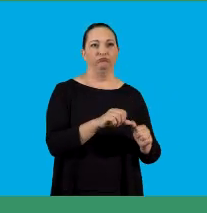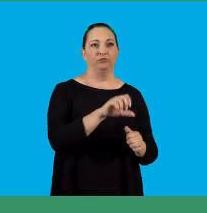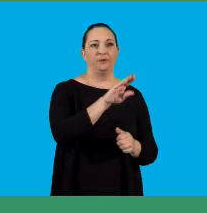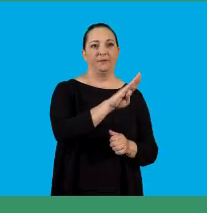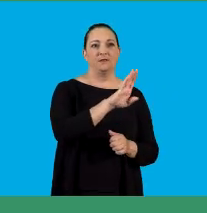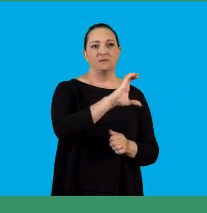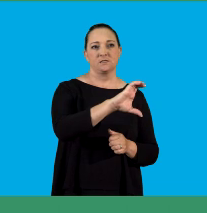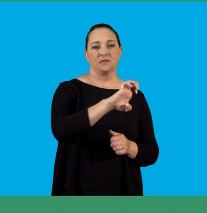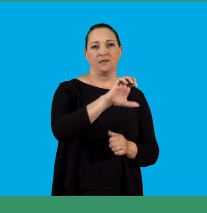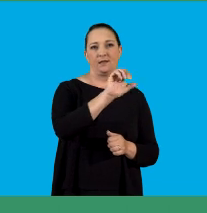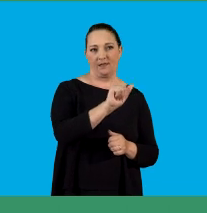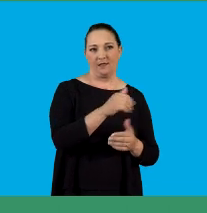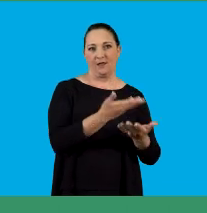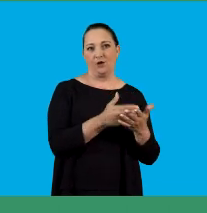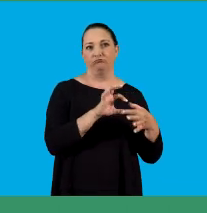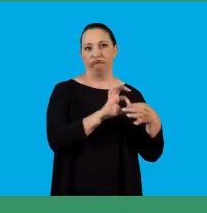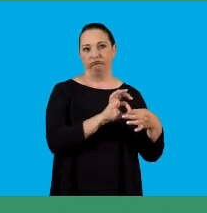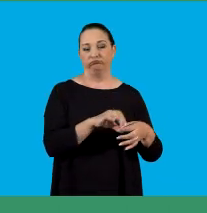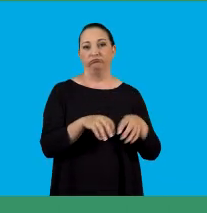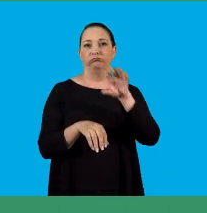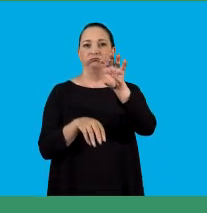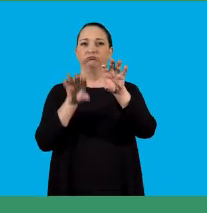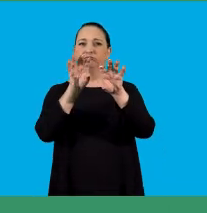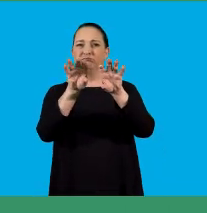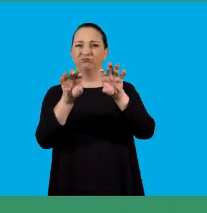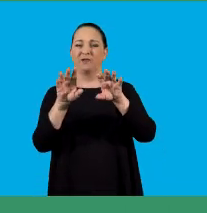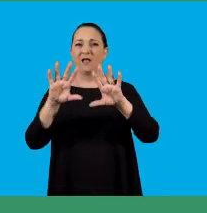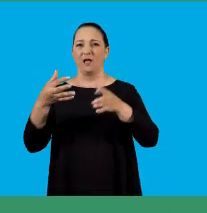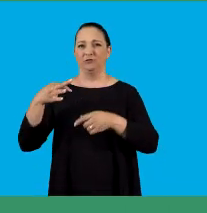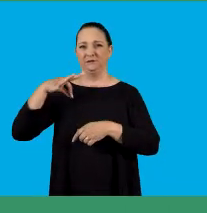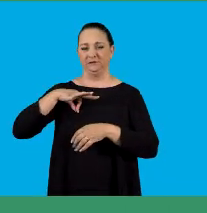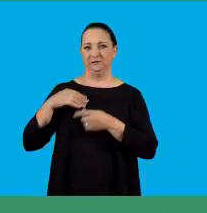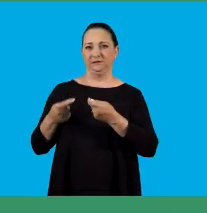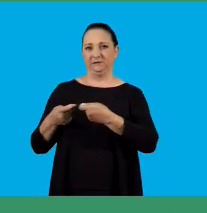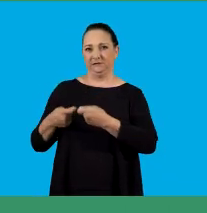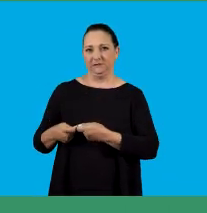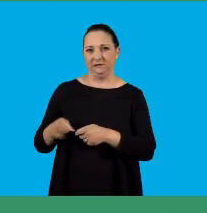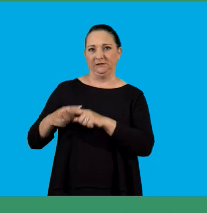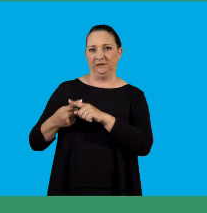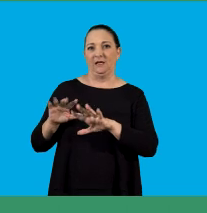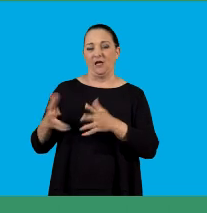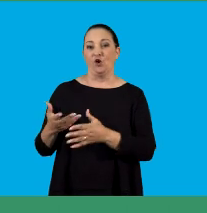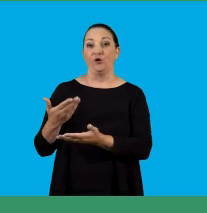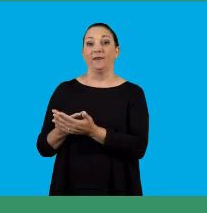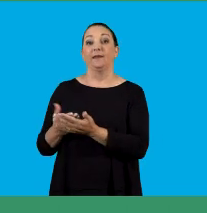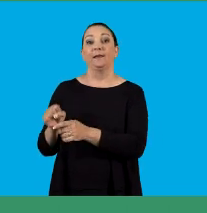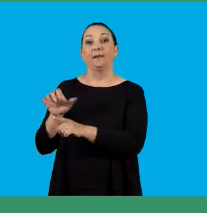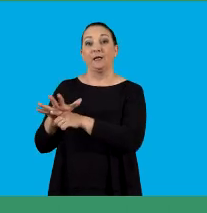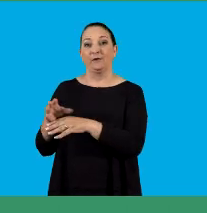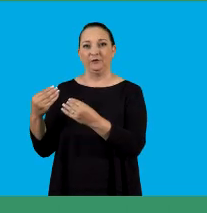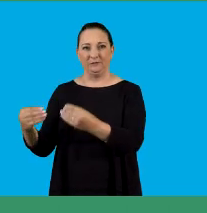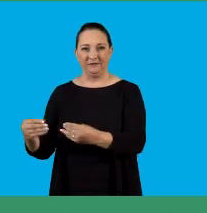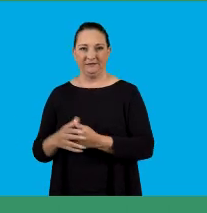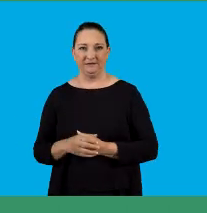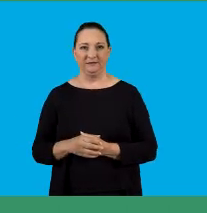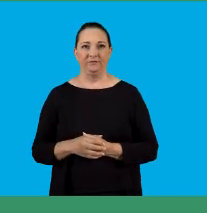BCEA. We'll also look at the fringe benefits, examples of the fringe benefits, the impact of fringe benefits on